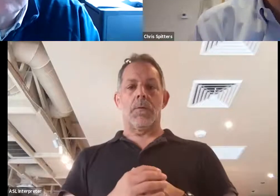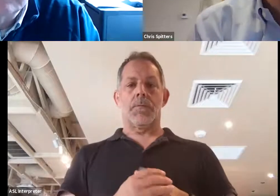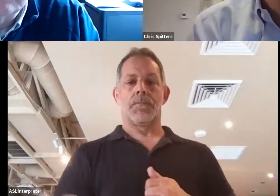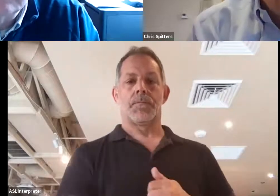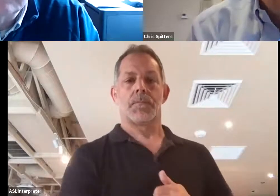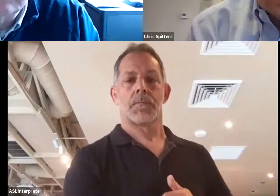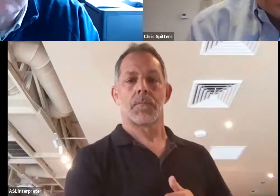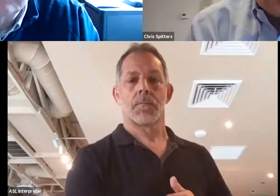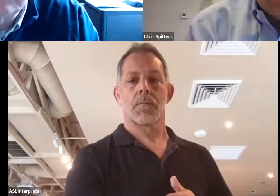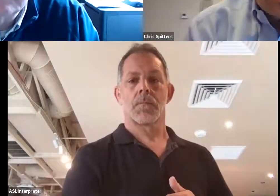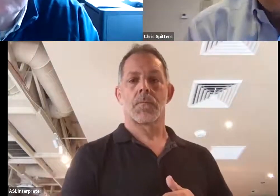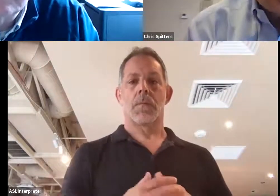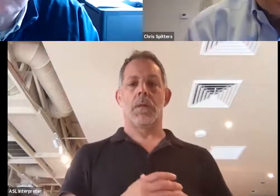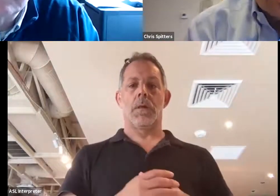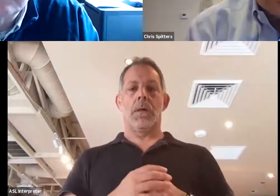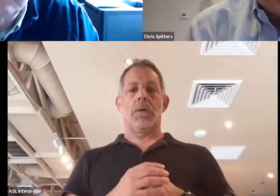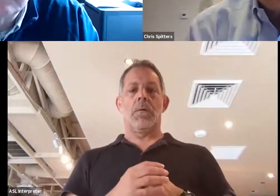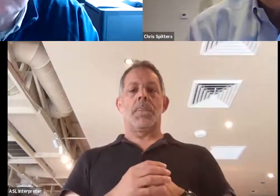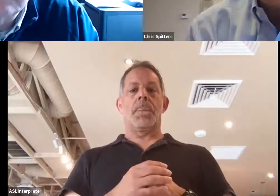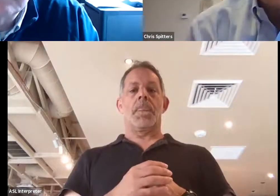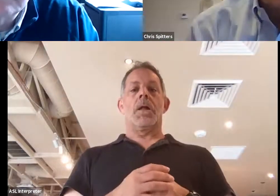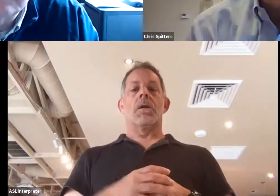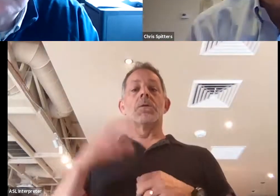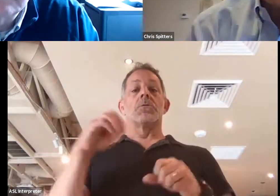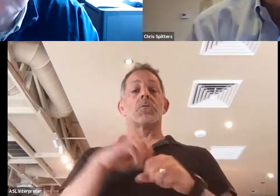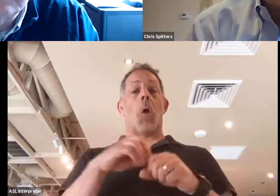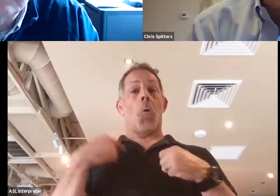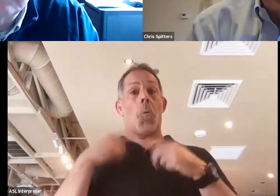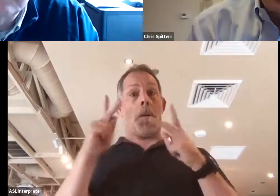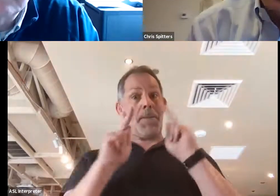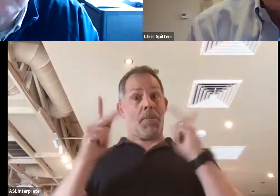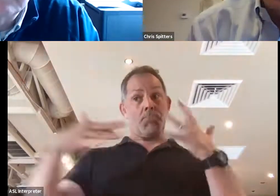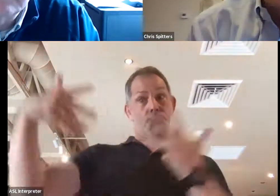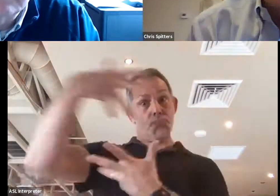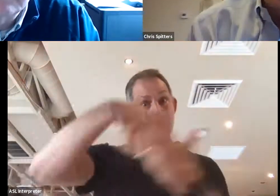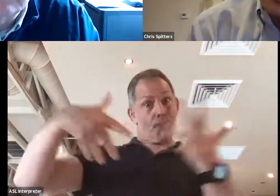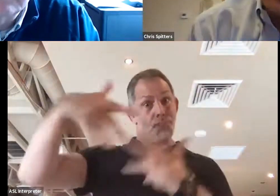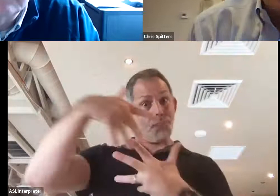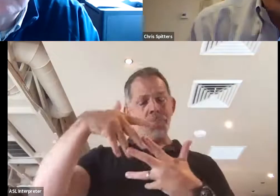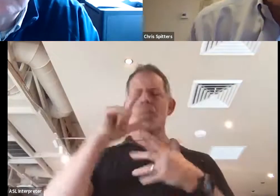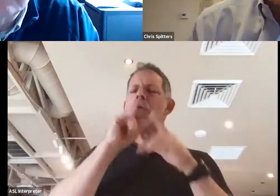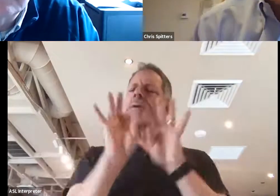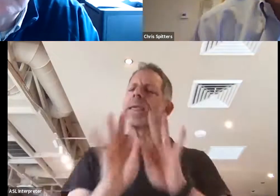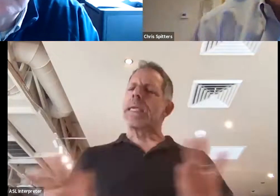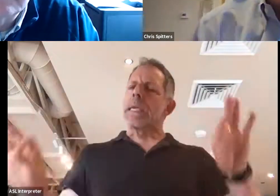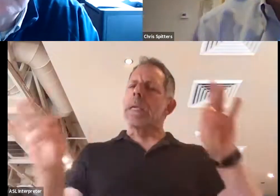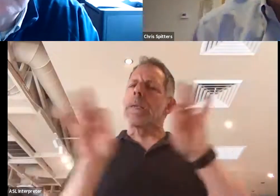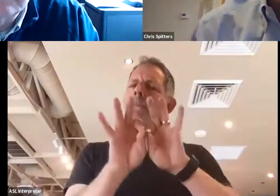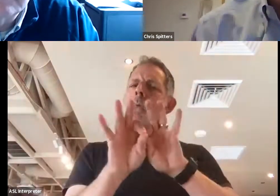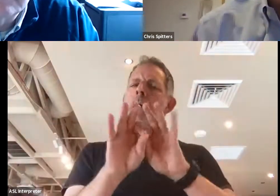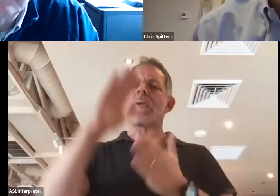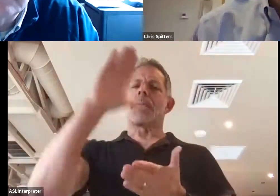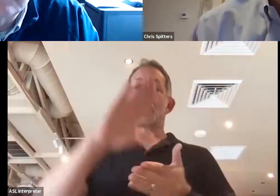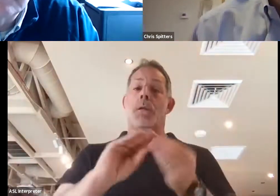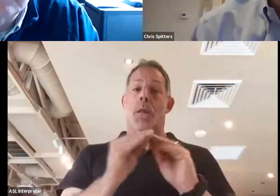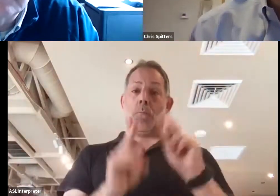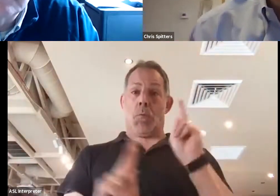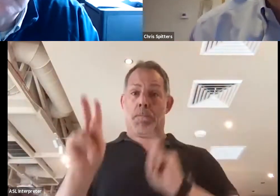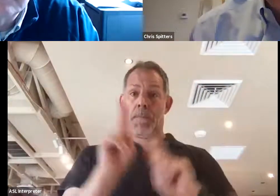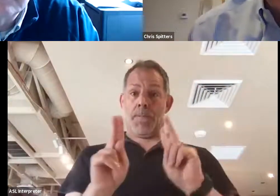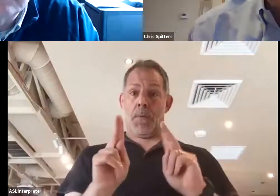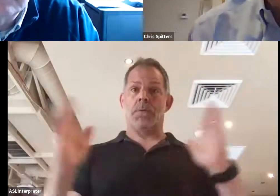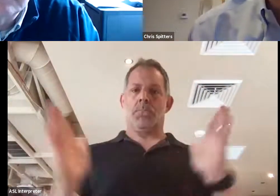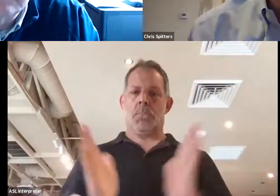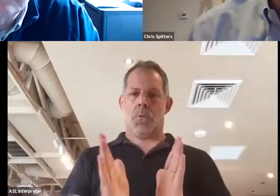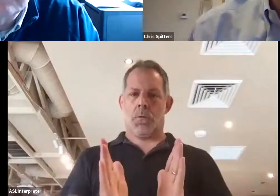well even through the second wave, because the older adults were less affected in this last wave. So,